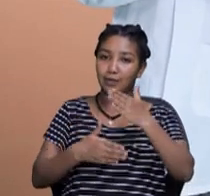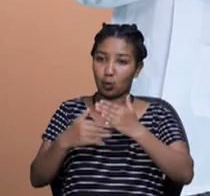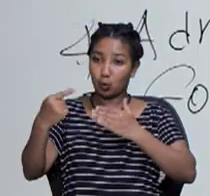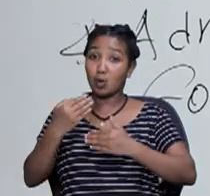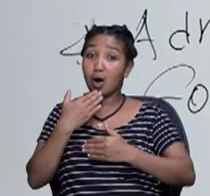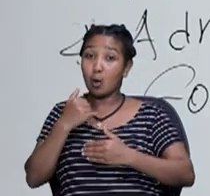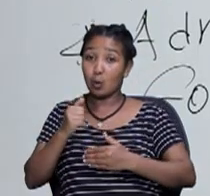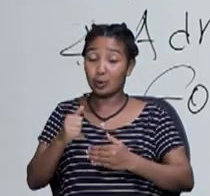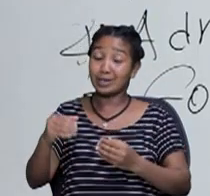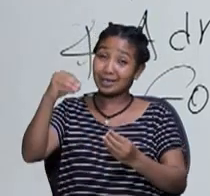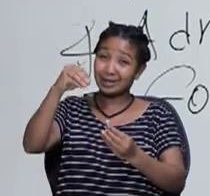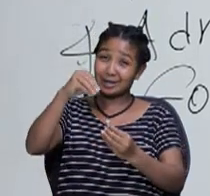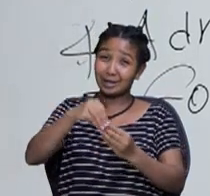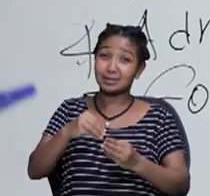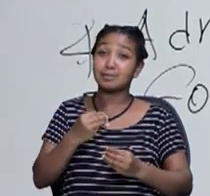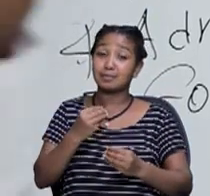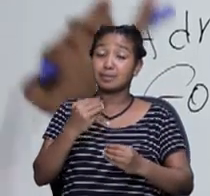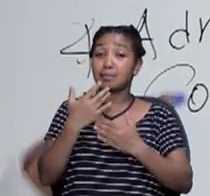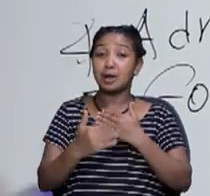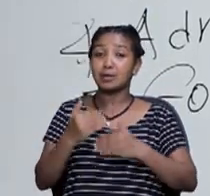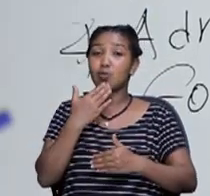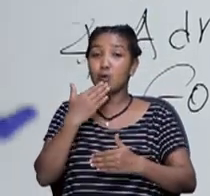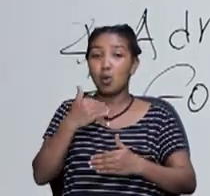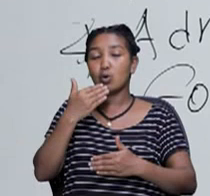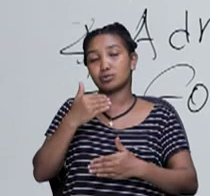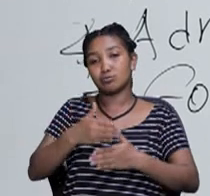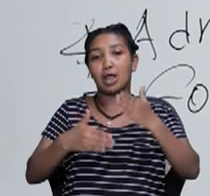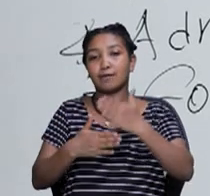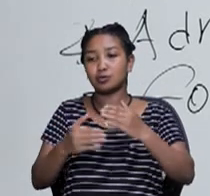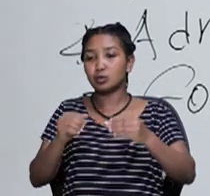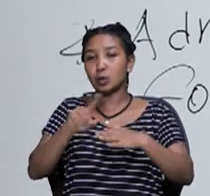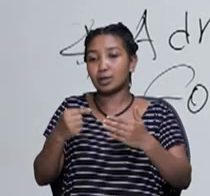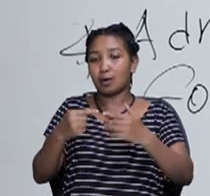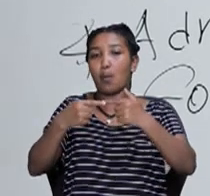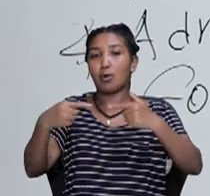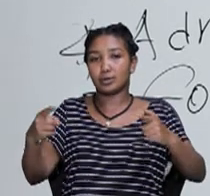Glucagon increase blood glucose level. So they are antagonistic, opposite effect.